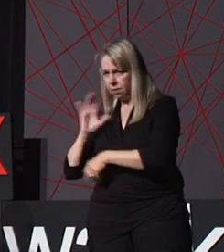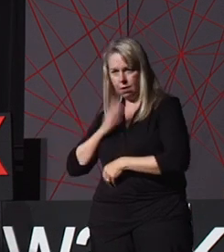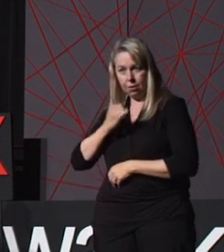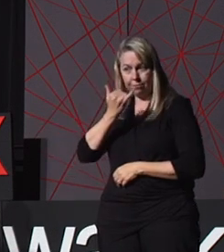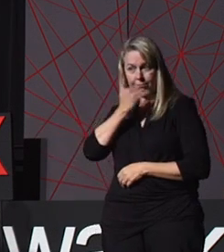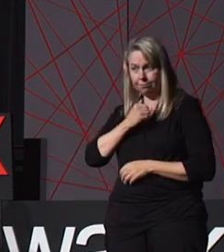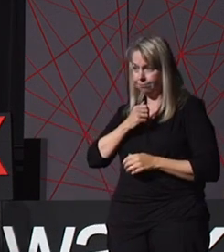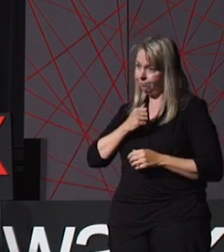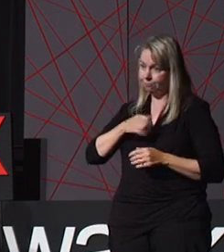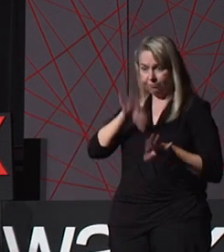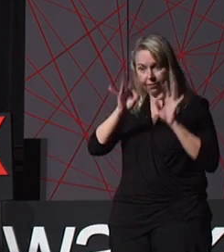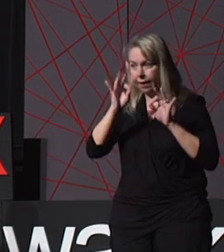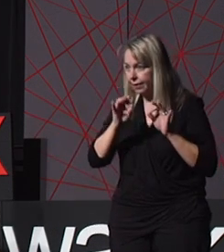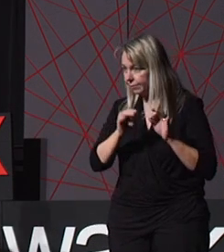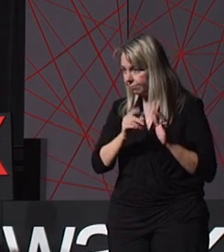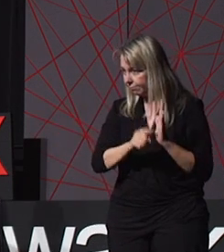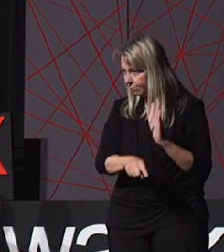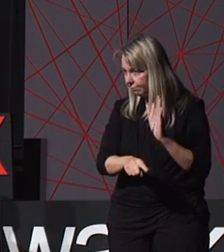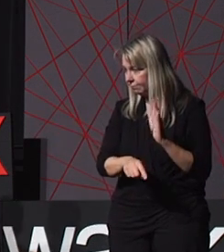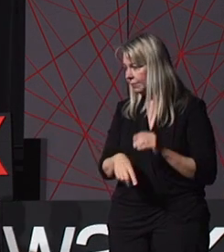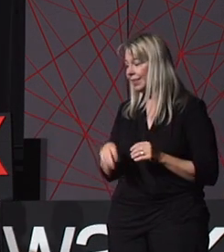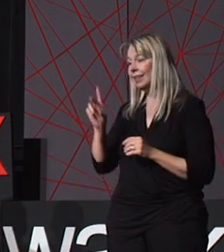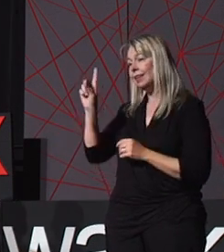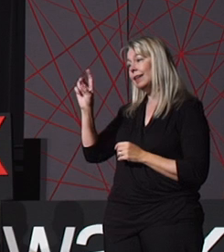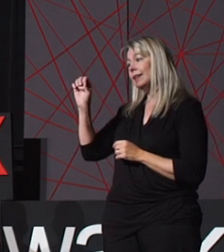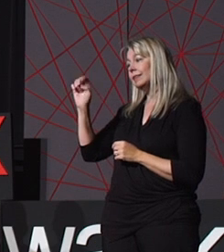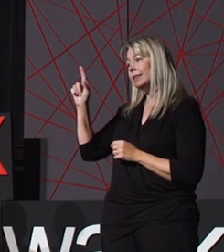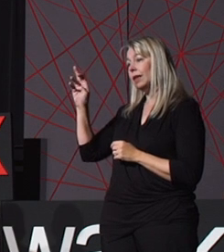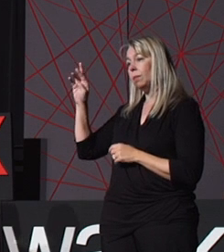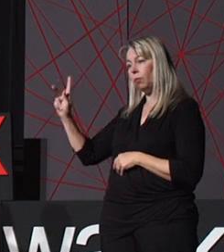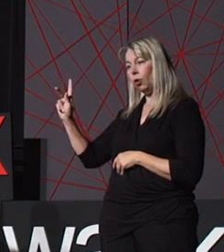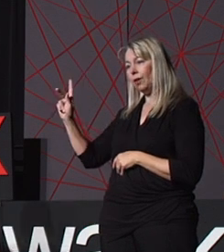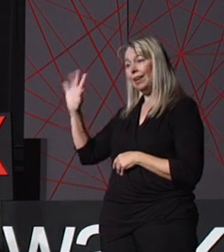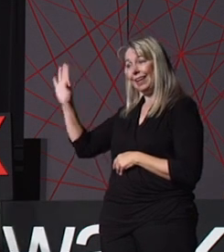Well, Delbrook's principle provides a way around Plato's paradox.